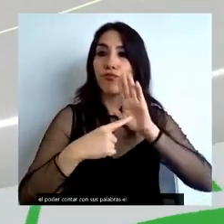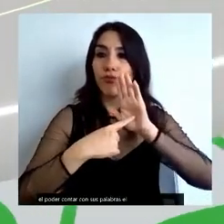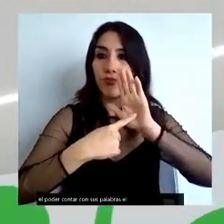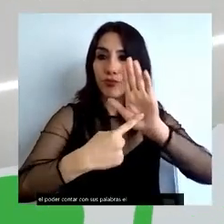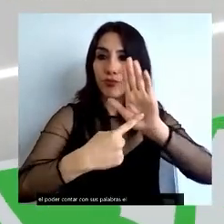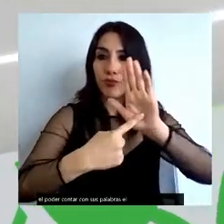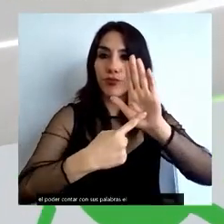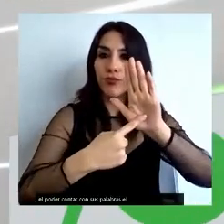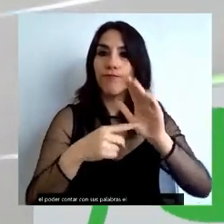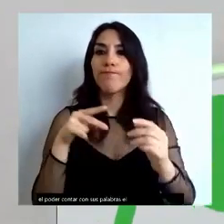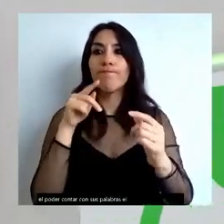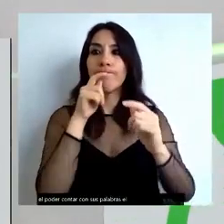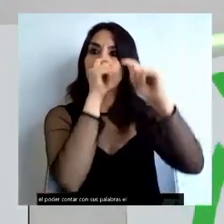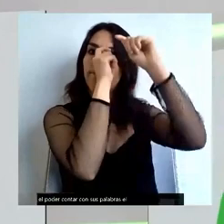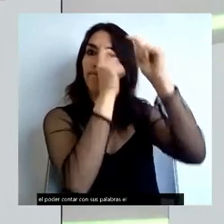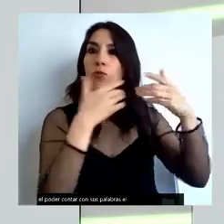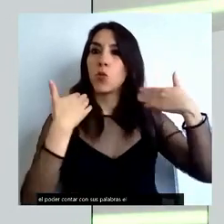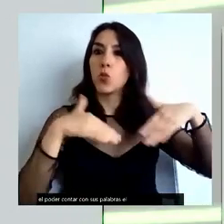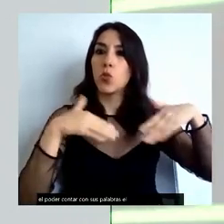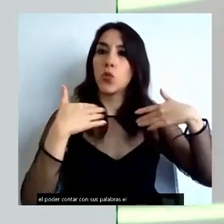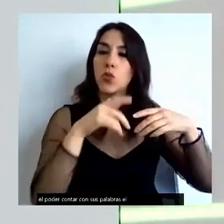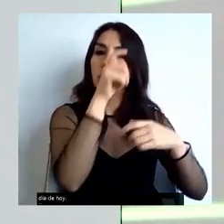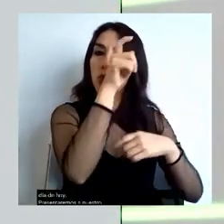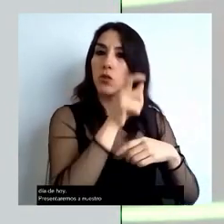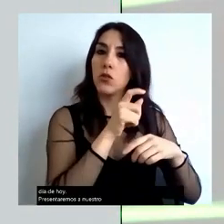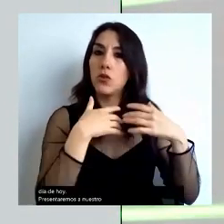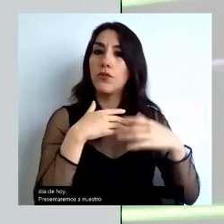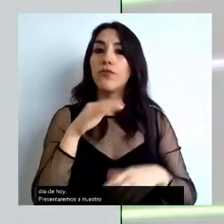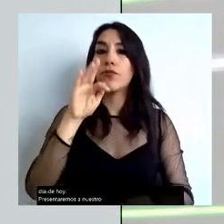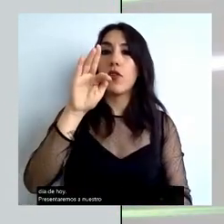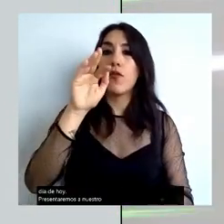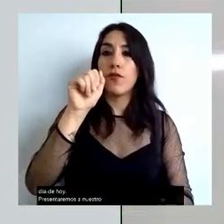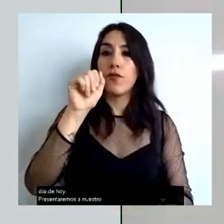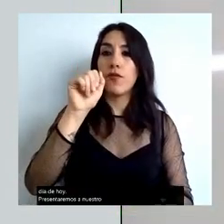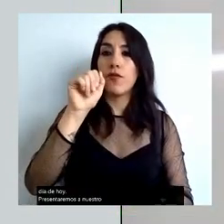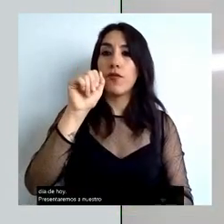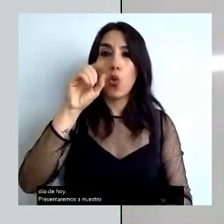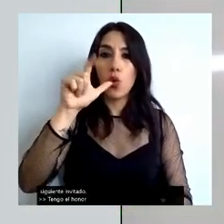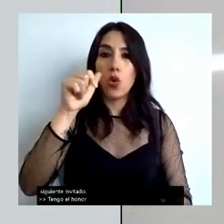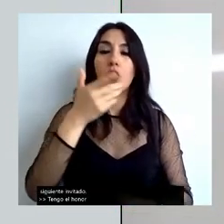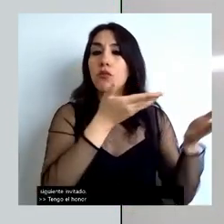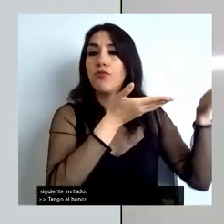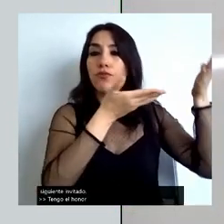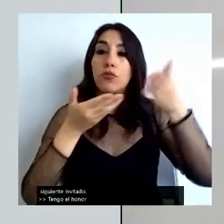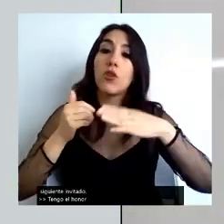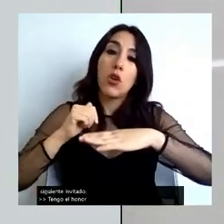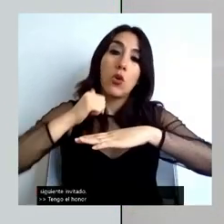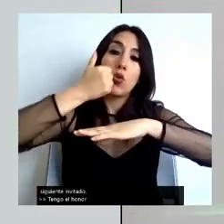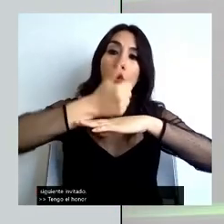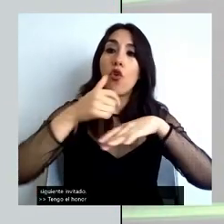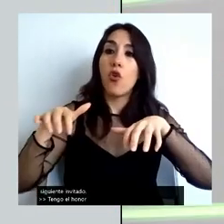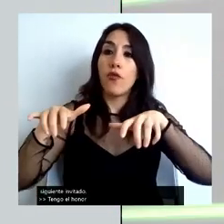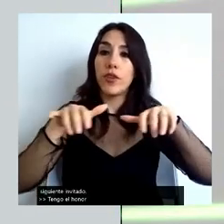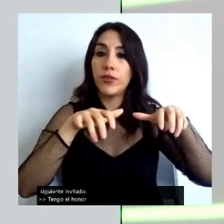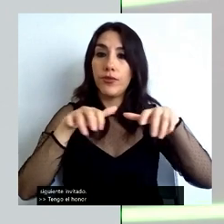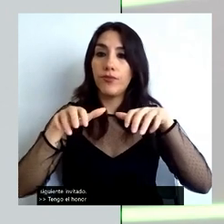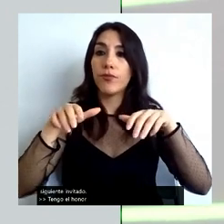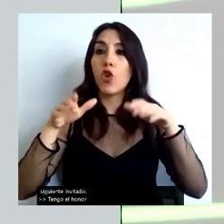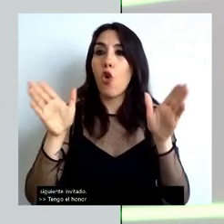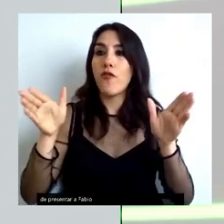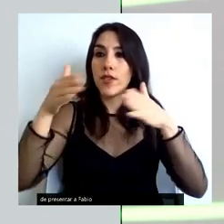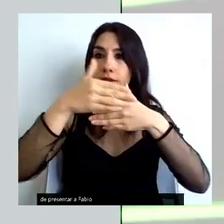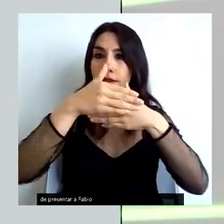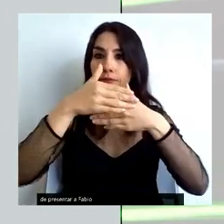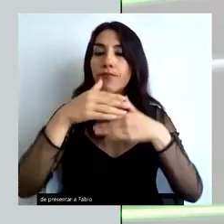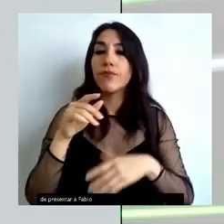I have the honor to introduce Fabio Bertranou. He's the director of the International Labor Organization's